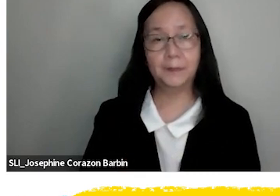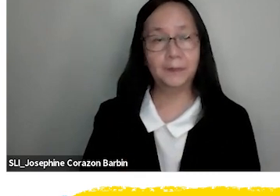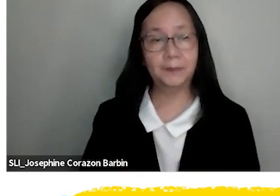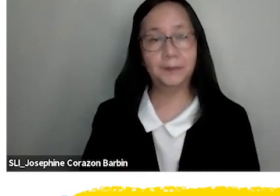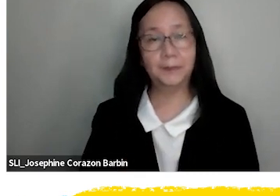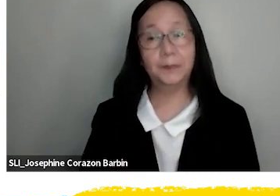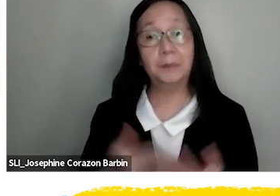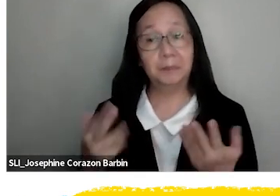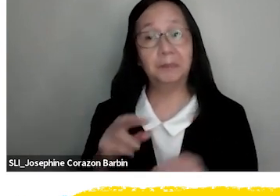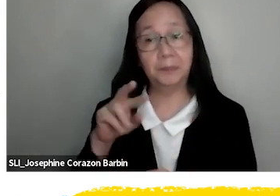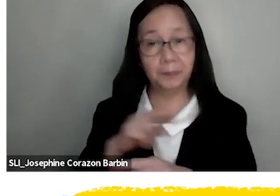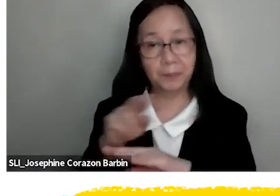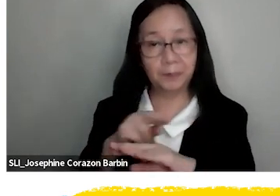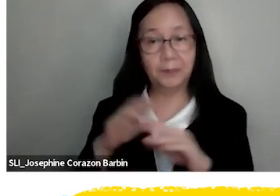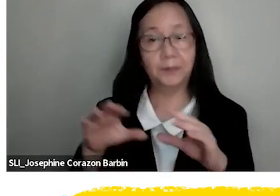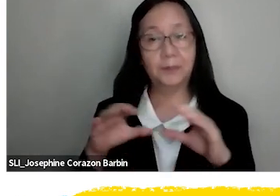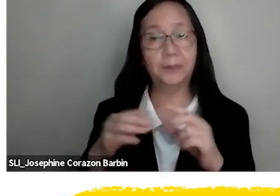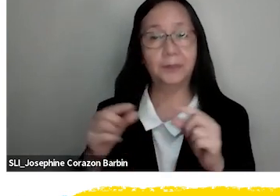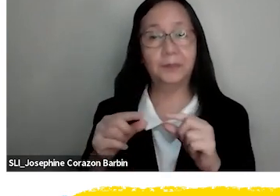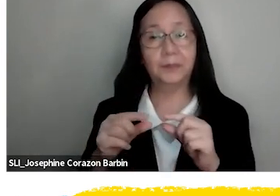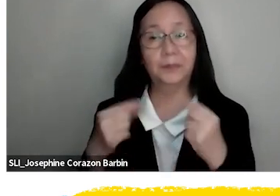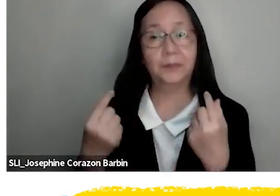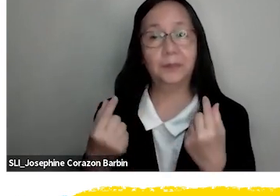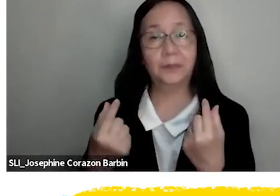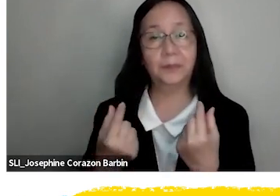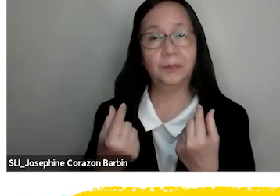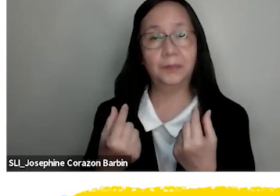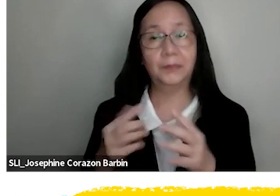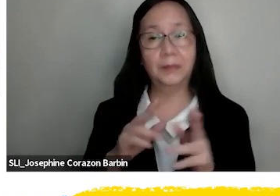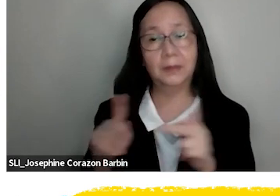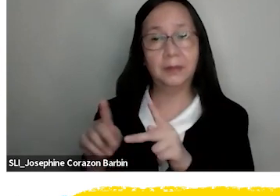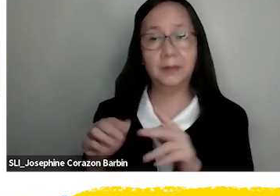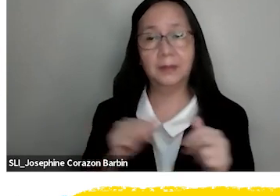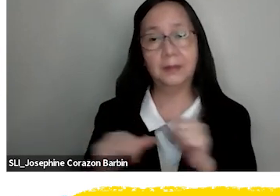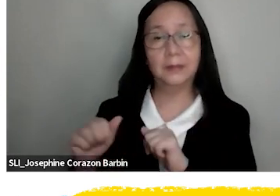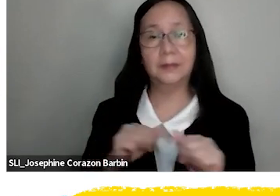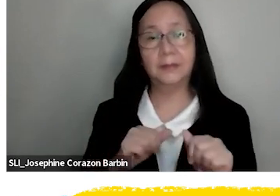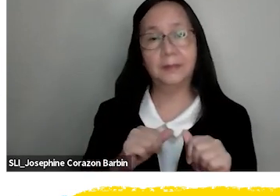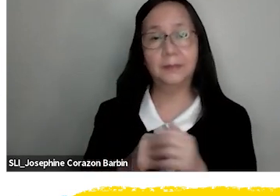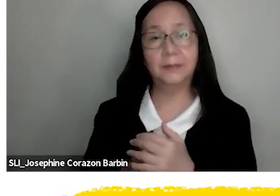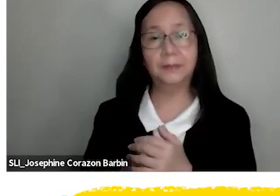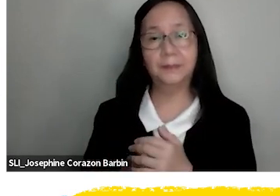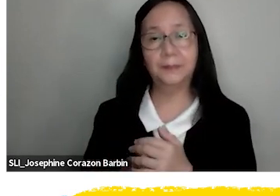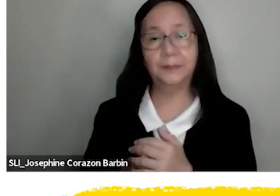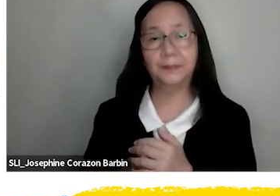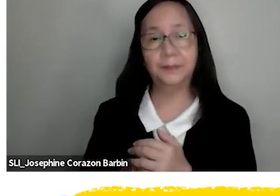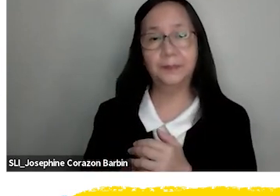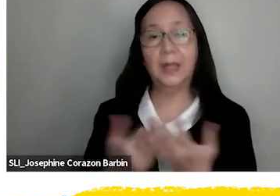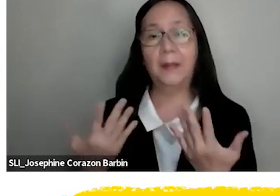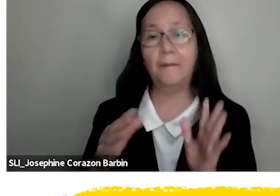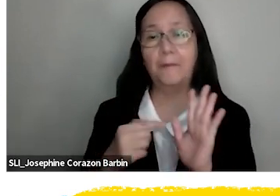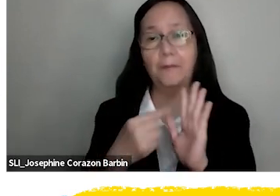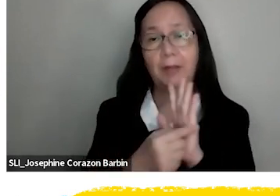This regional working group, this regional plan of action cover a period of 5 years, commencing